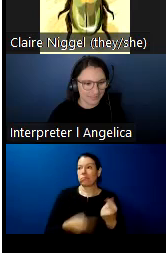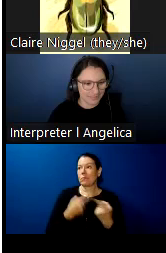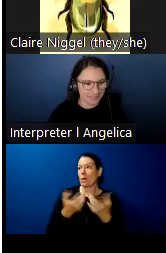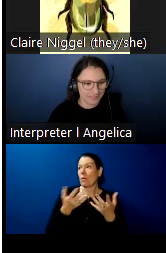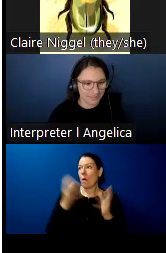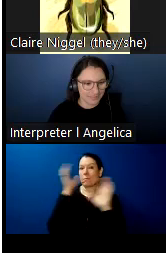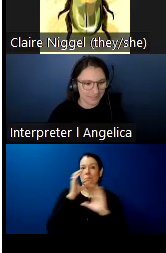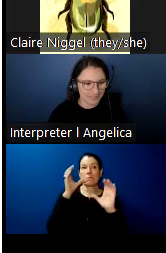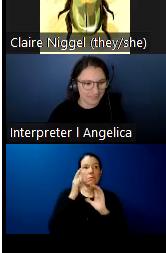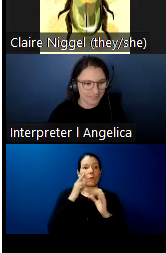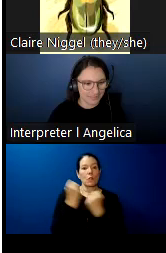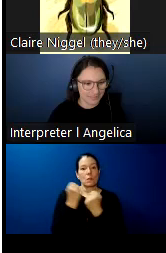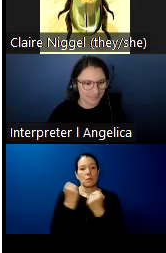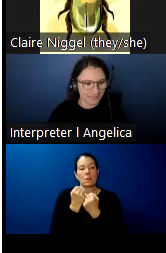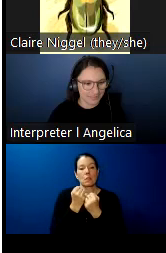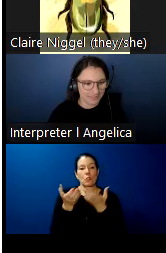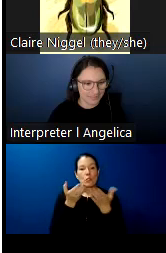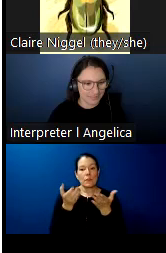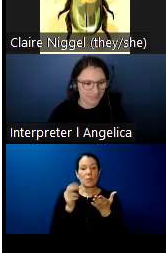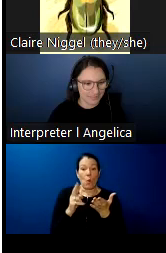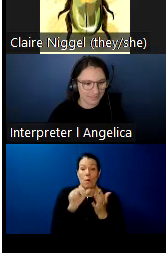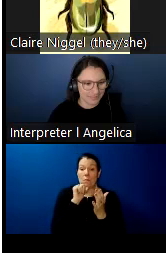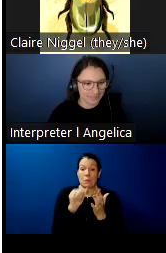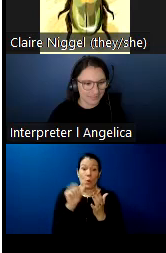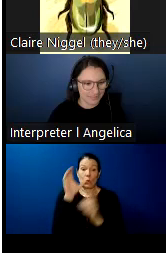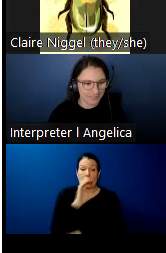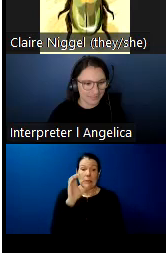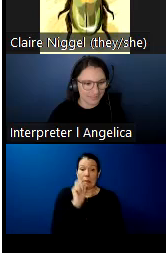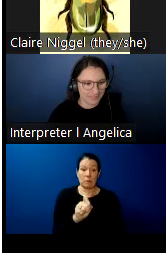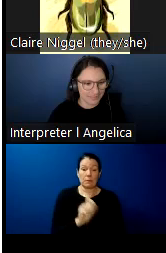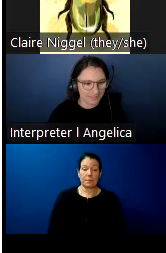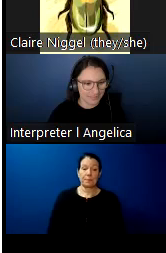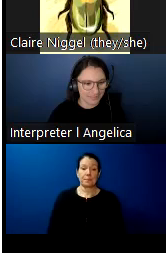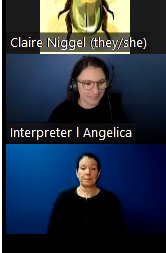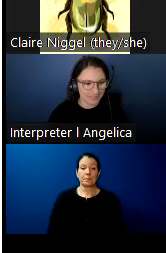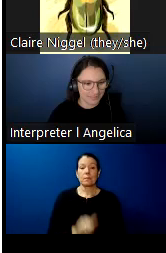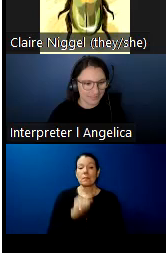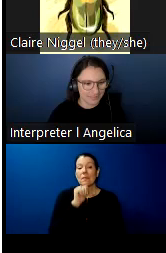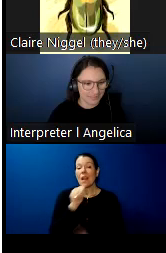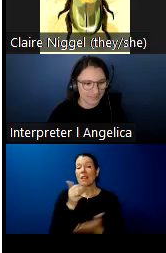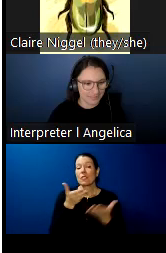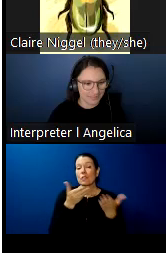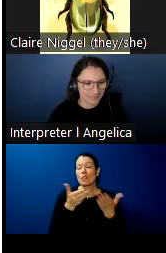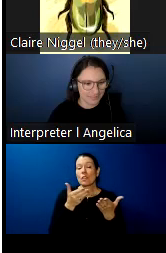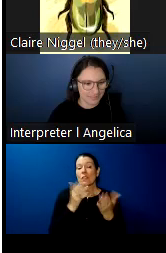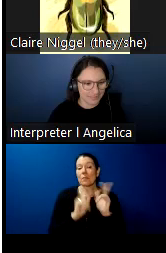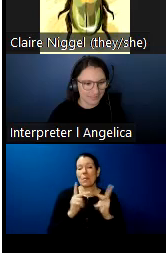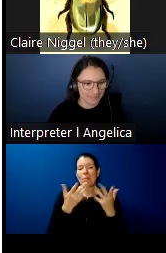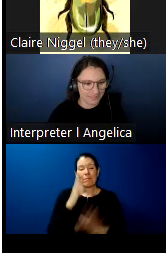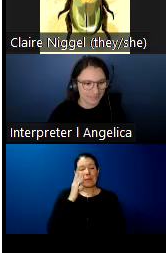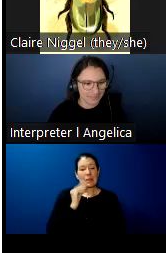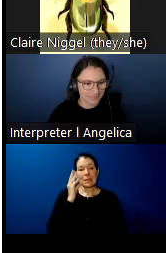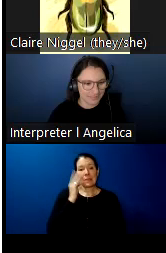services, or they don't seek them at all. Underserved populations already experience barriers